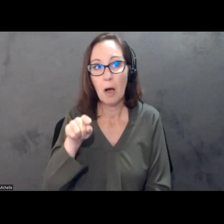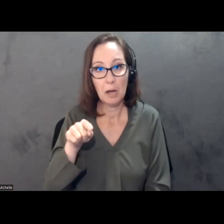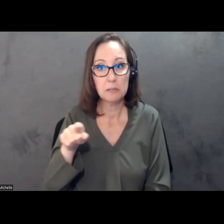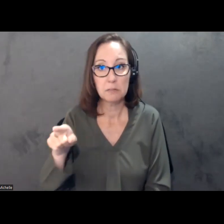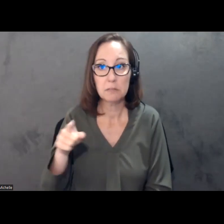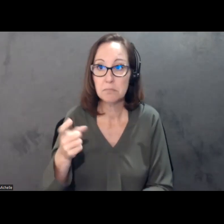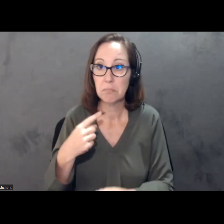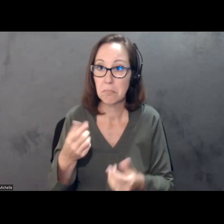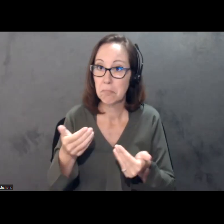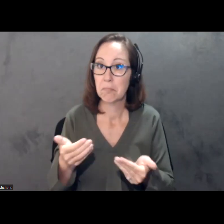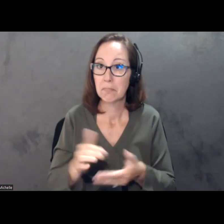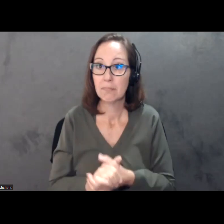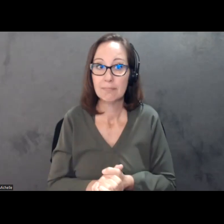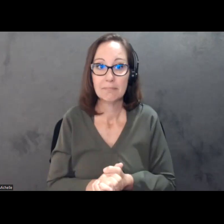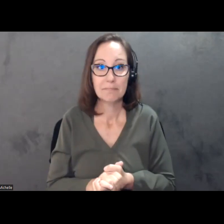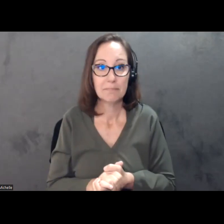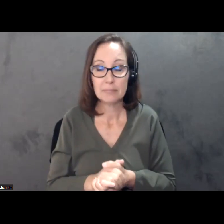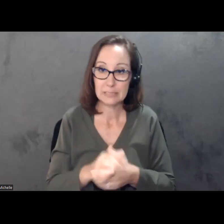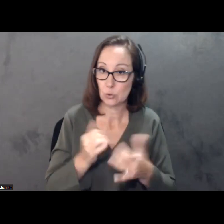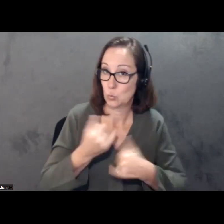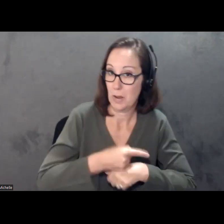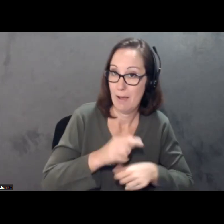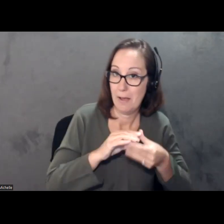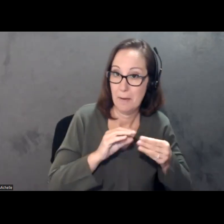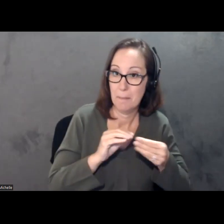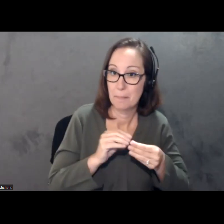regarding anything that was presented today or regarding outreach,